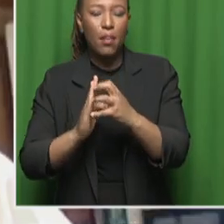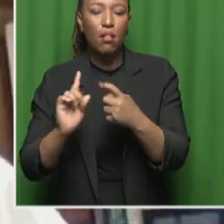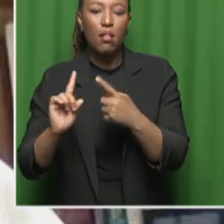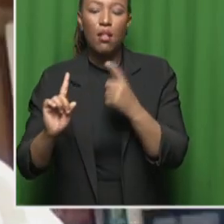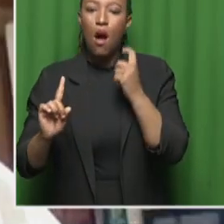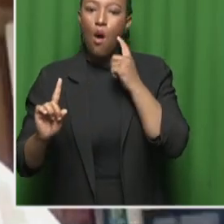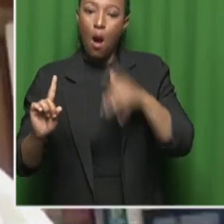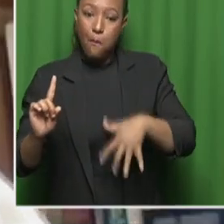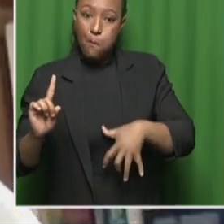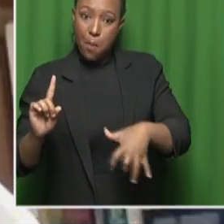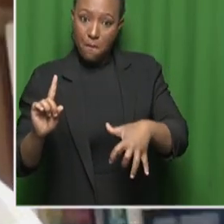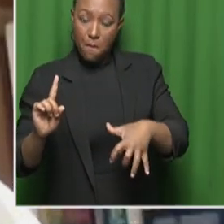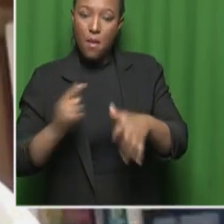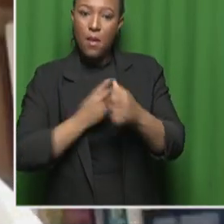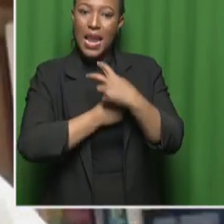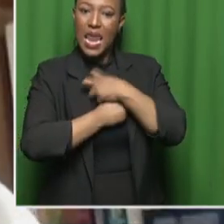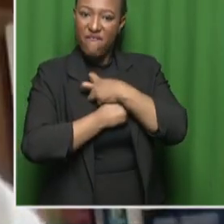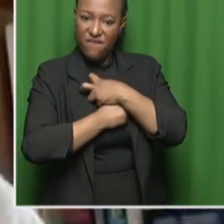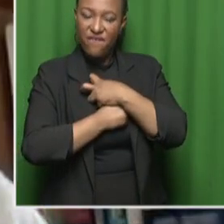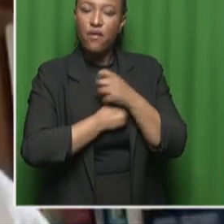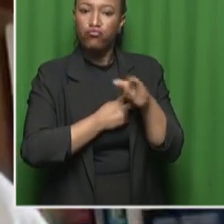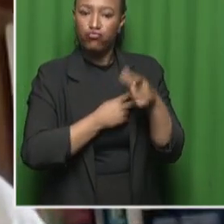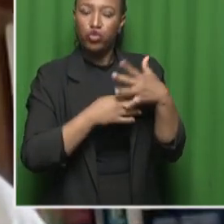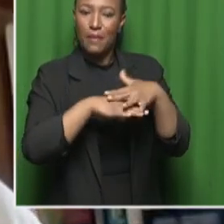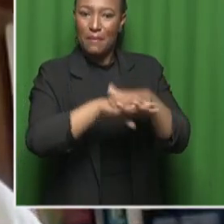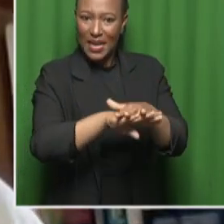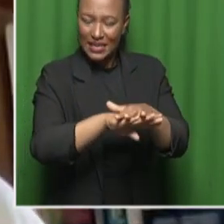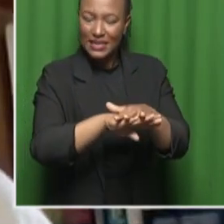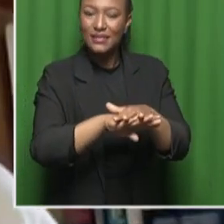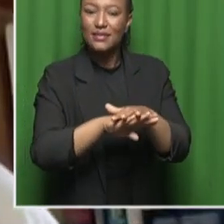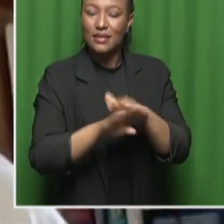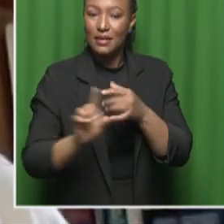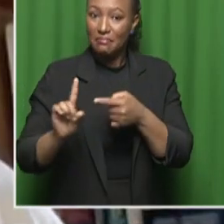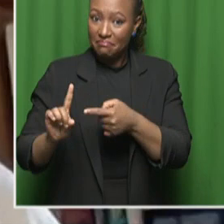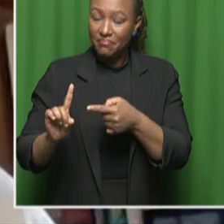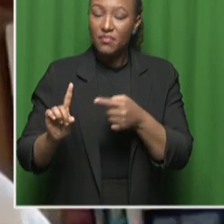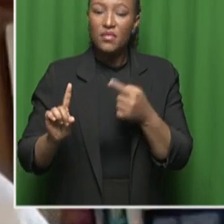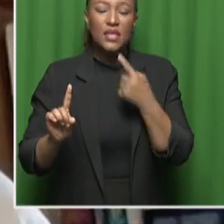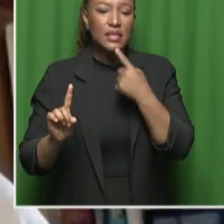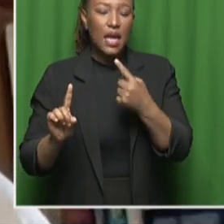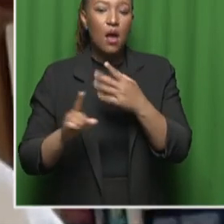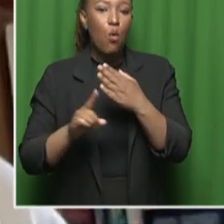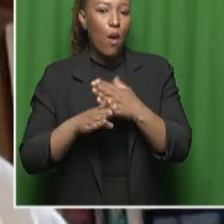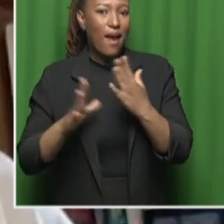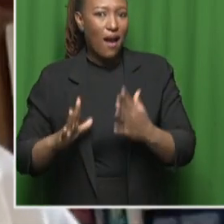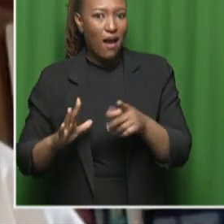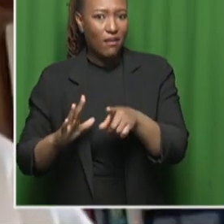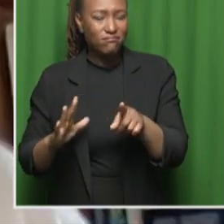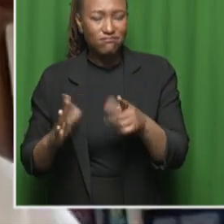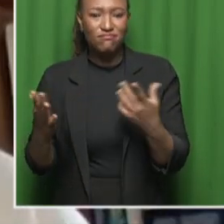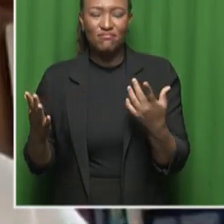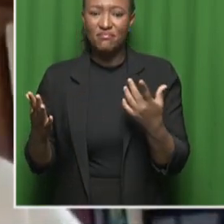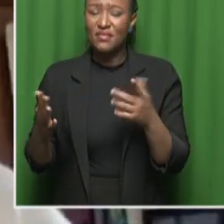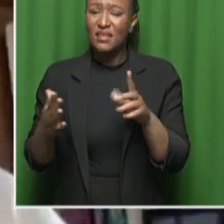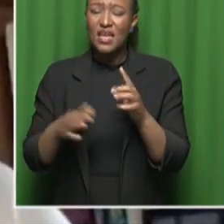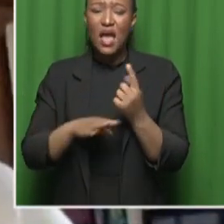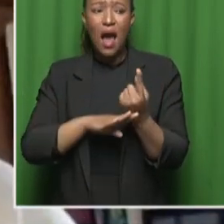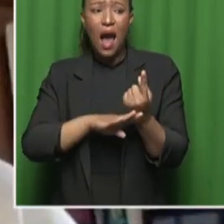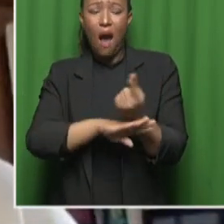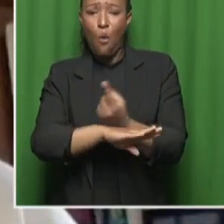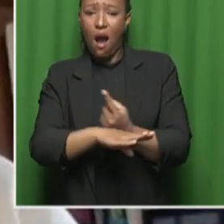recognized by workers at shop floor level. He had a class conscience saying that without these workers who are spending hours at